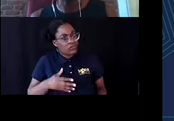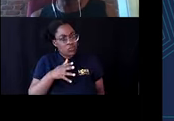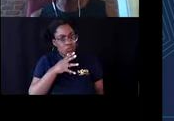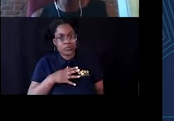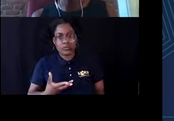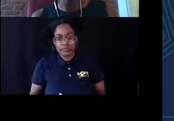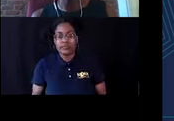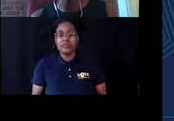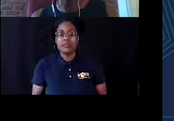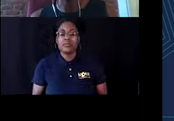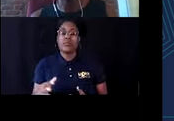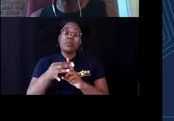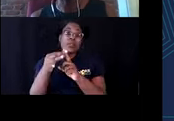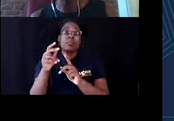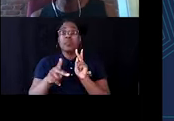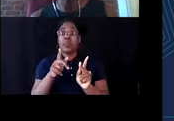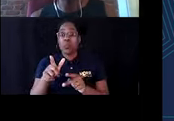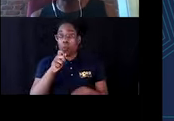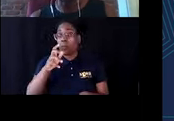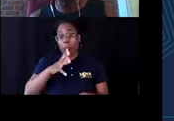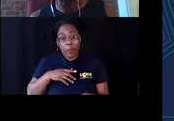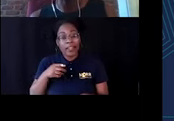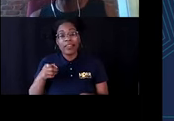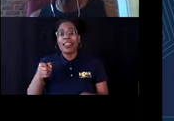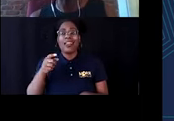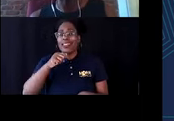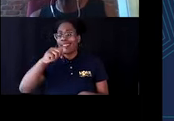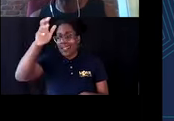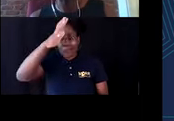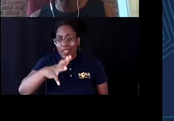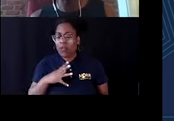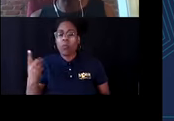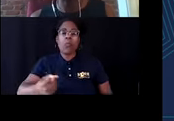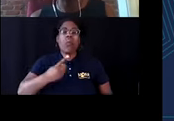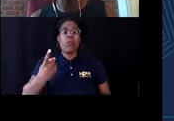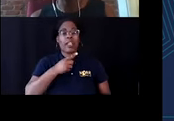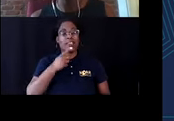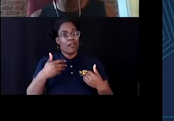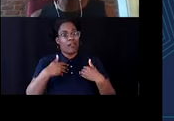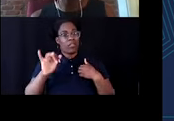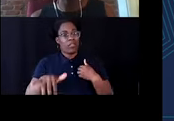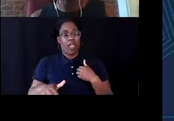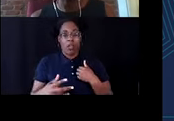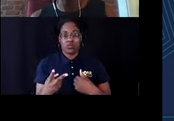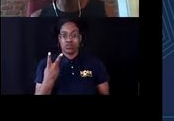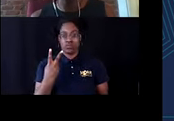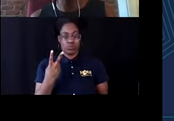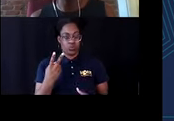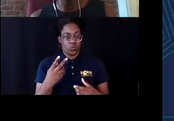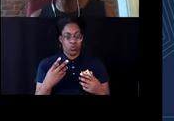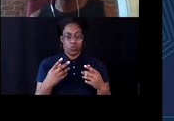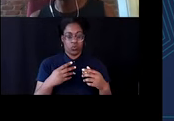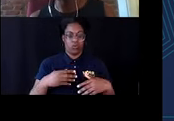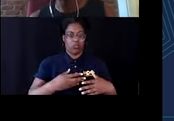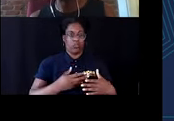who are not men, who are fighting against their subjugation and violence against them by patriarchy, to not identify with